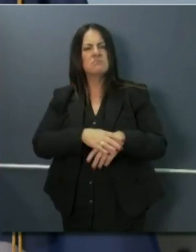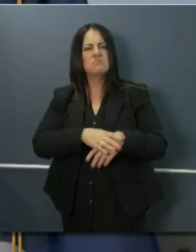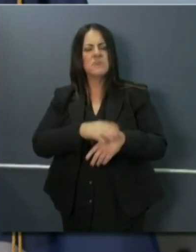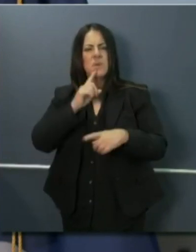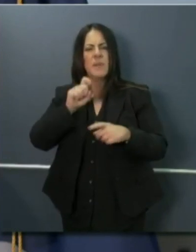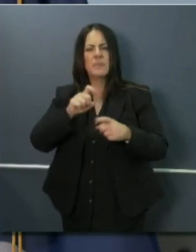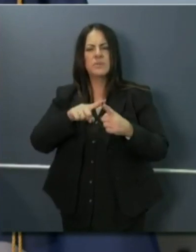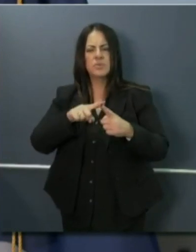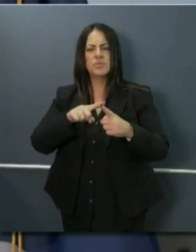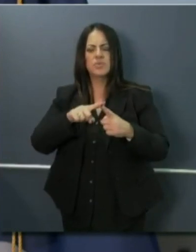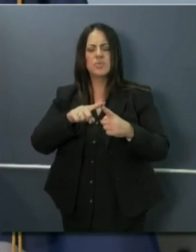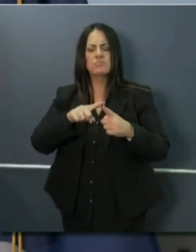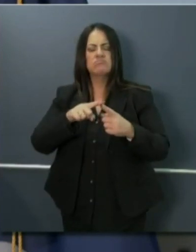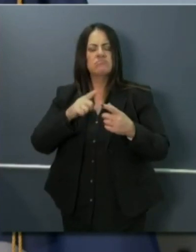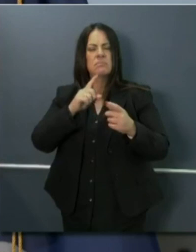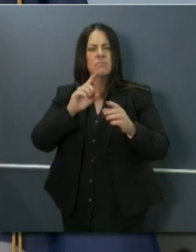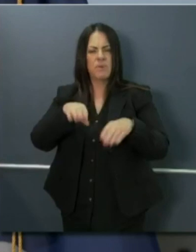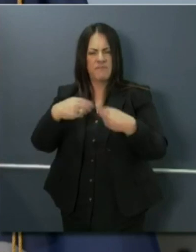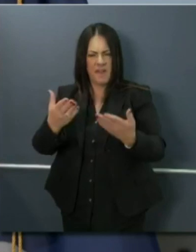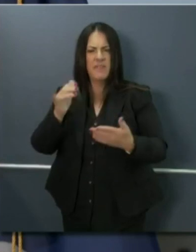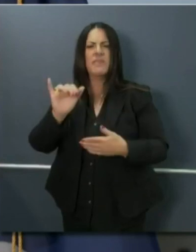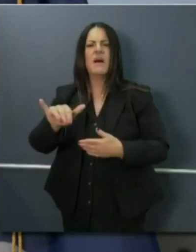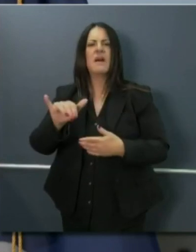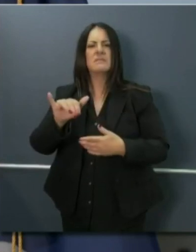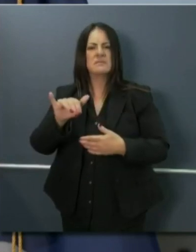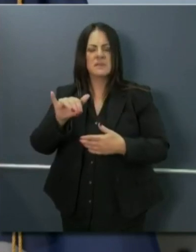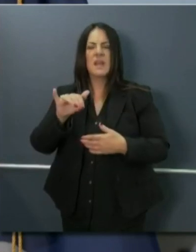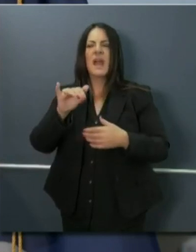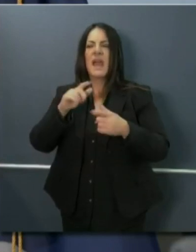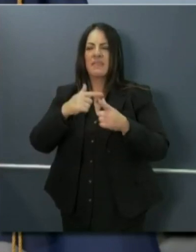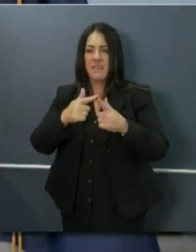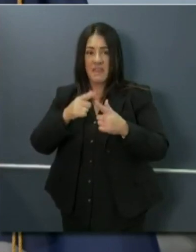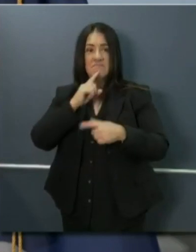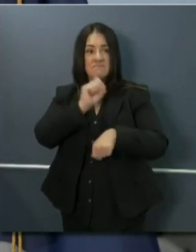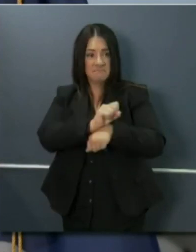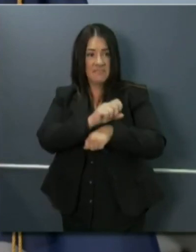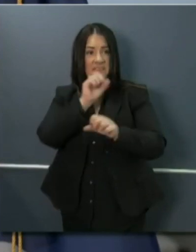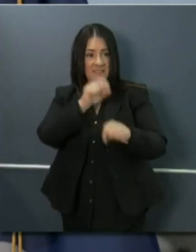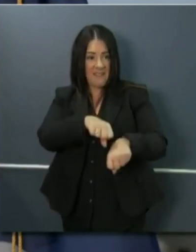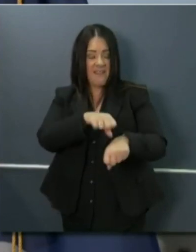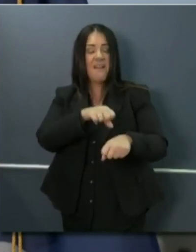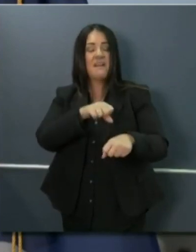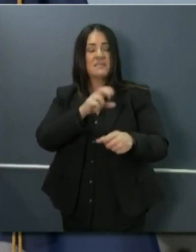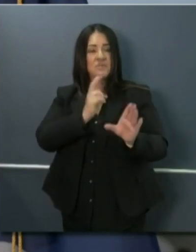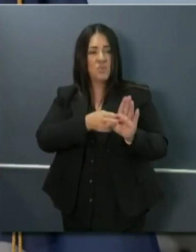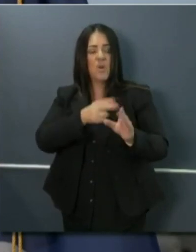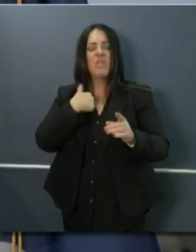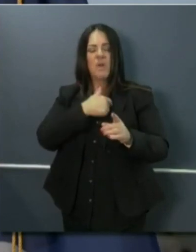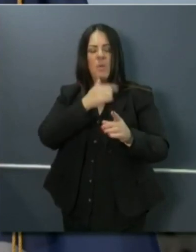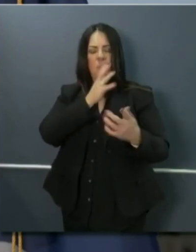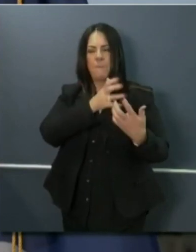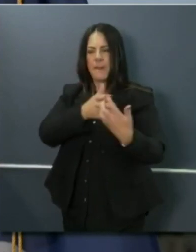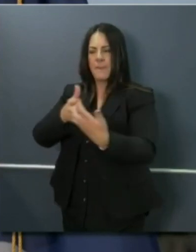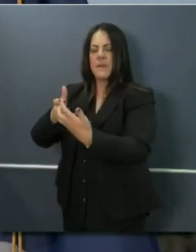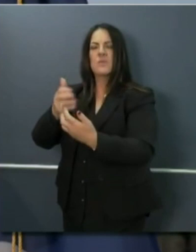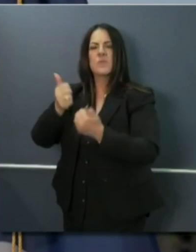order, will present themselves, and we could start making those matches. Rachel Swan, SF Chronicle.